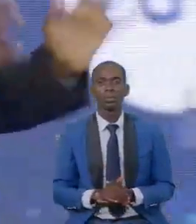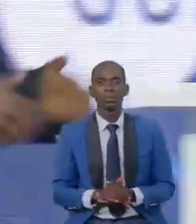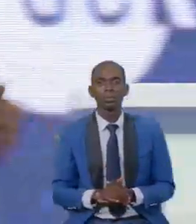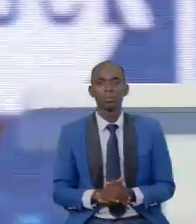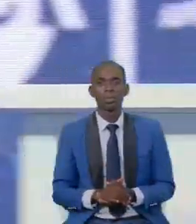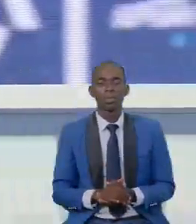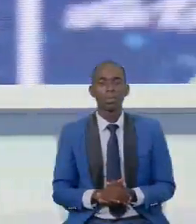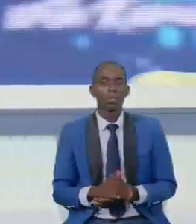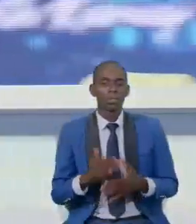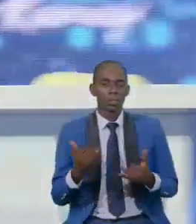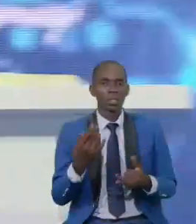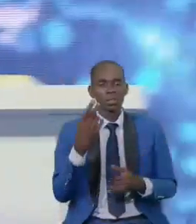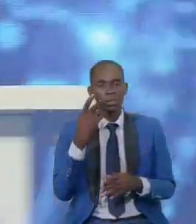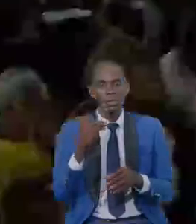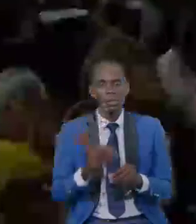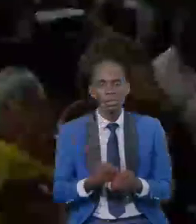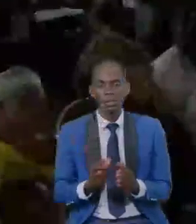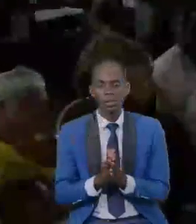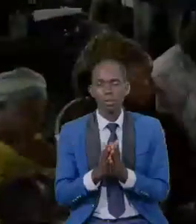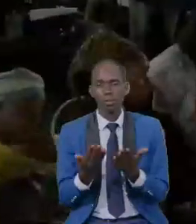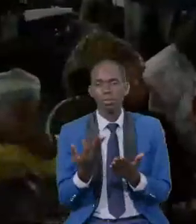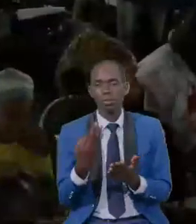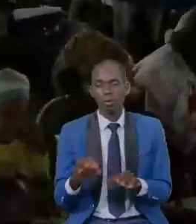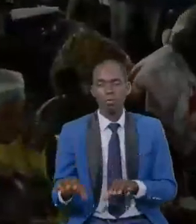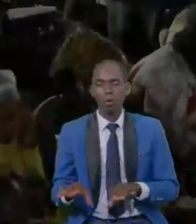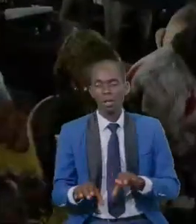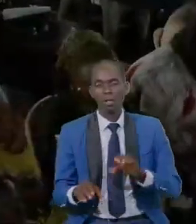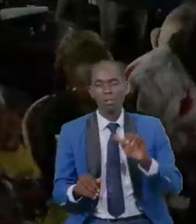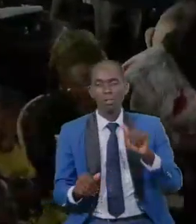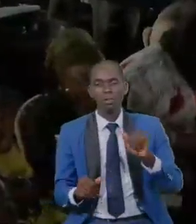Look at Acts chapter 5 verse 30.